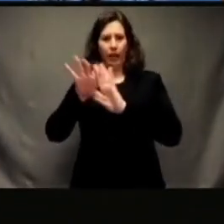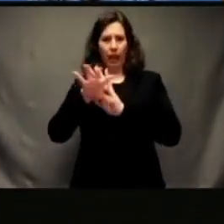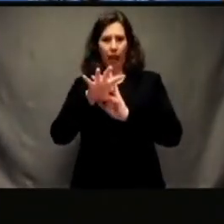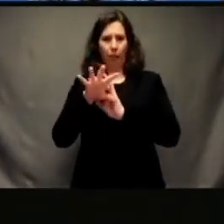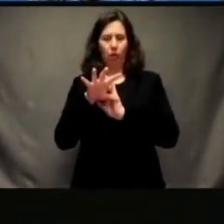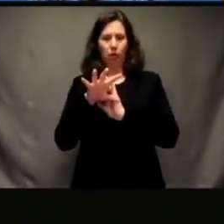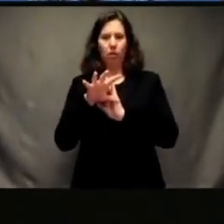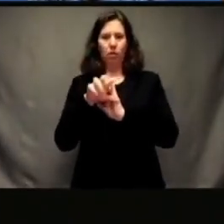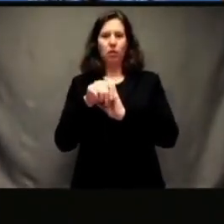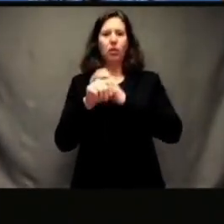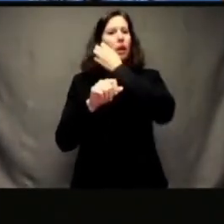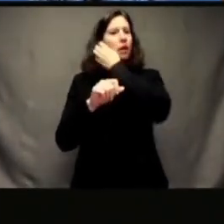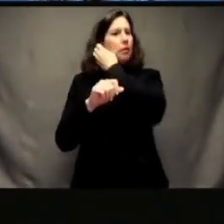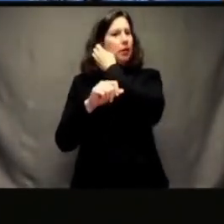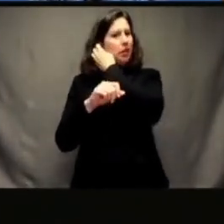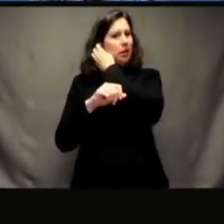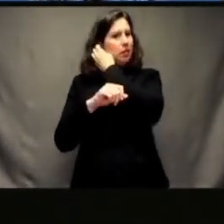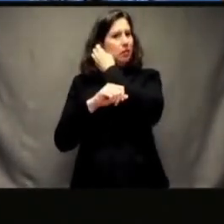all, we are going to add,